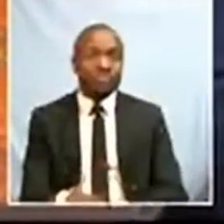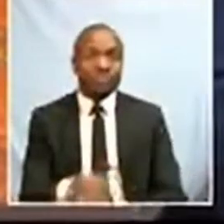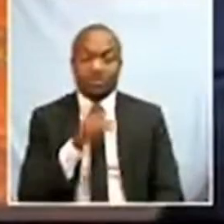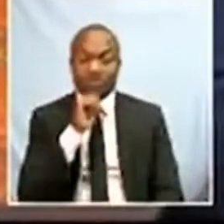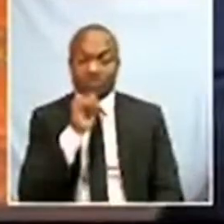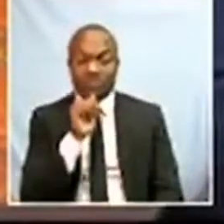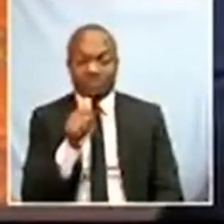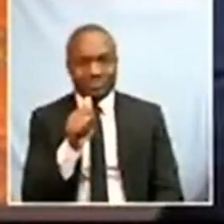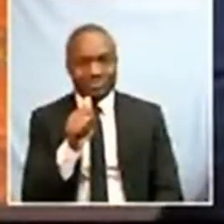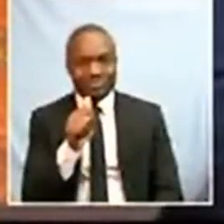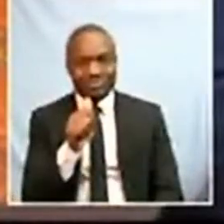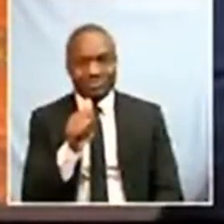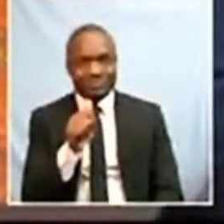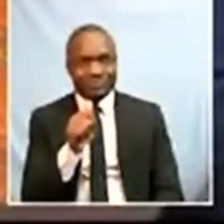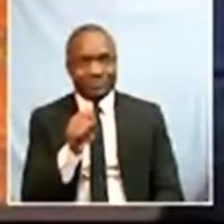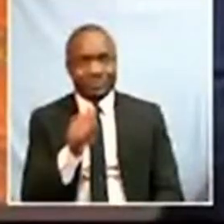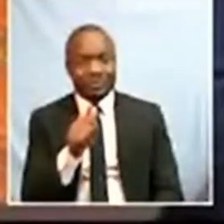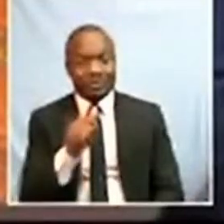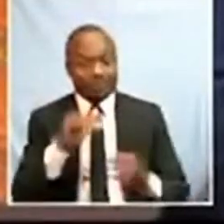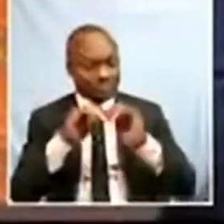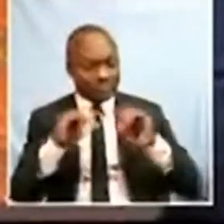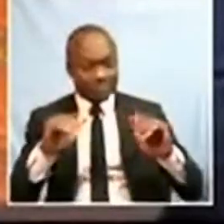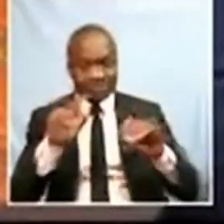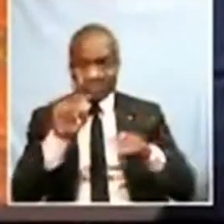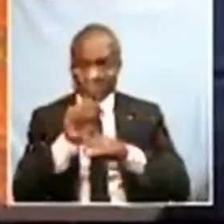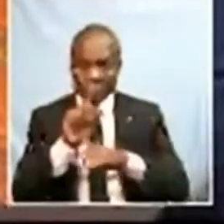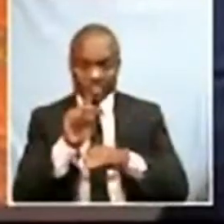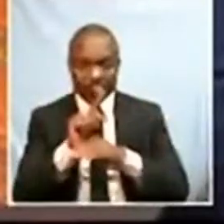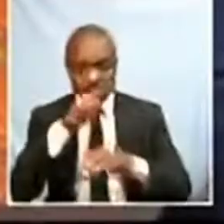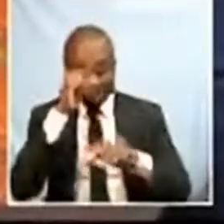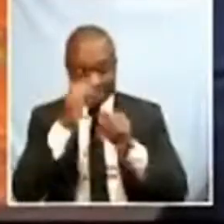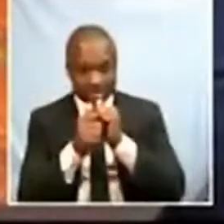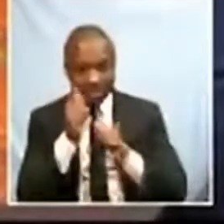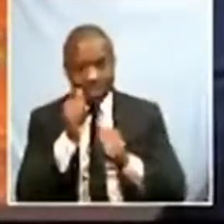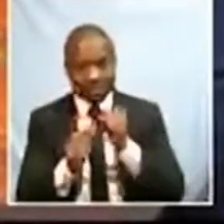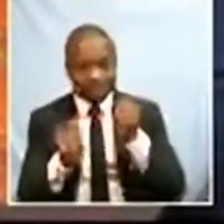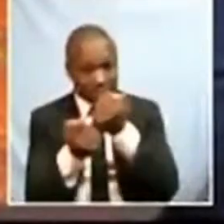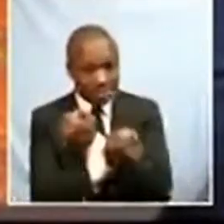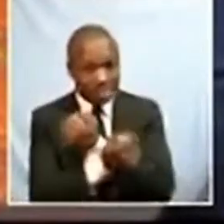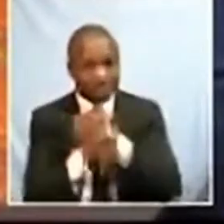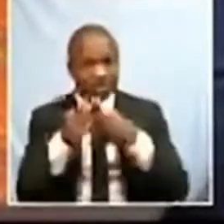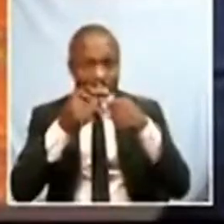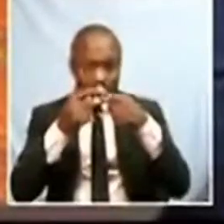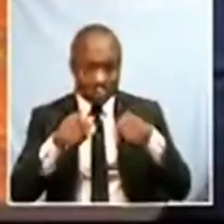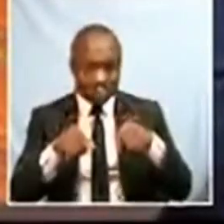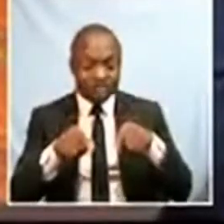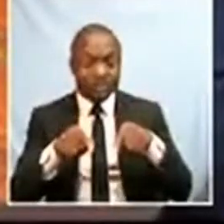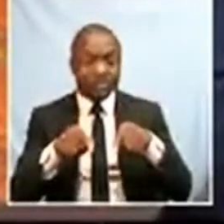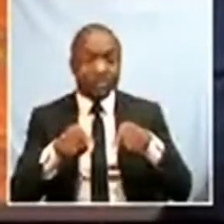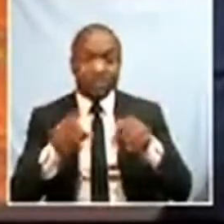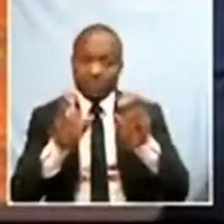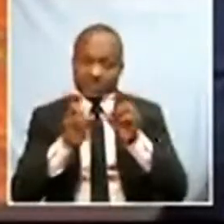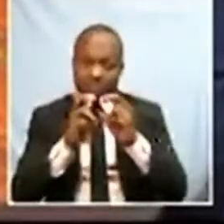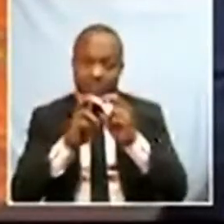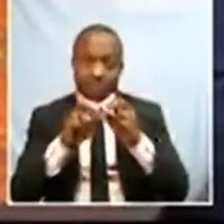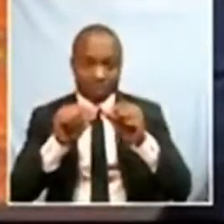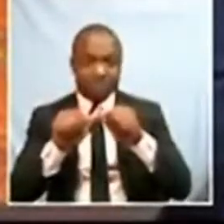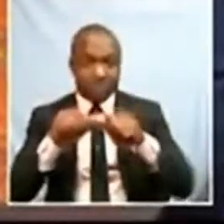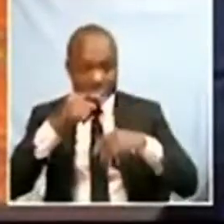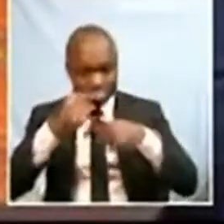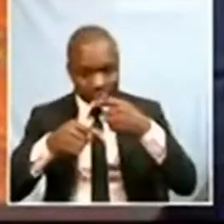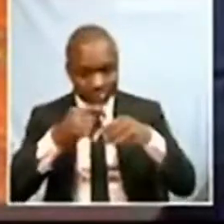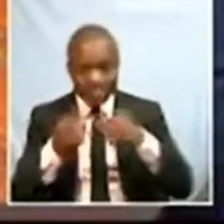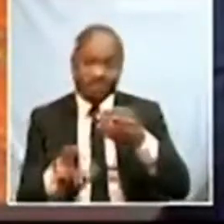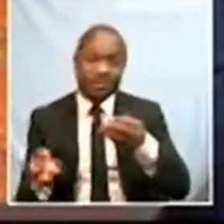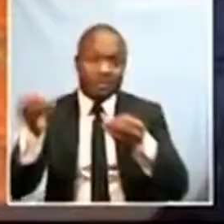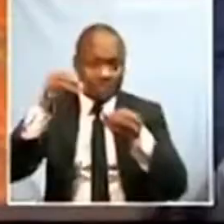not necessarily as them being separate, because the re-evaluation was conducted whilst the contract was still running, and